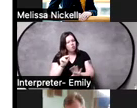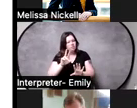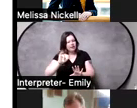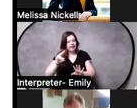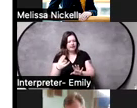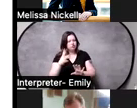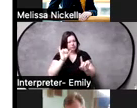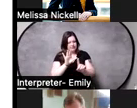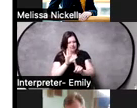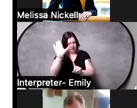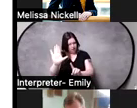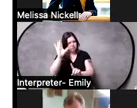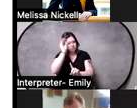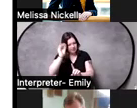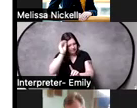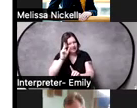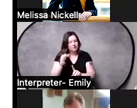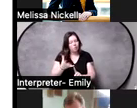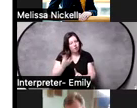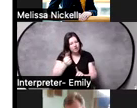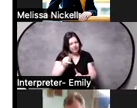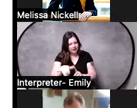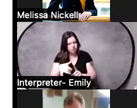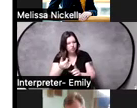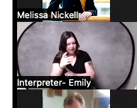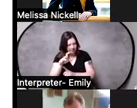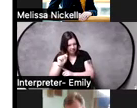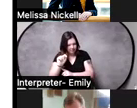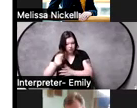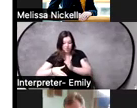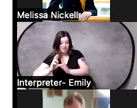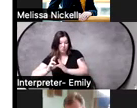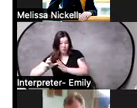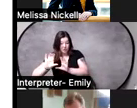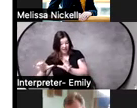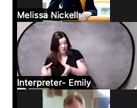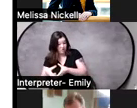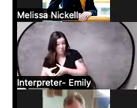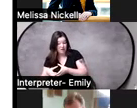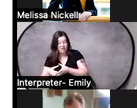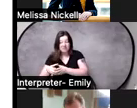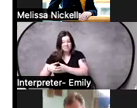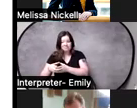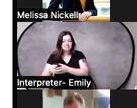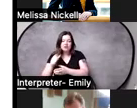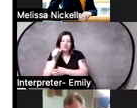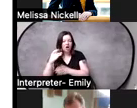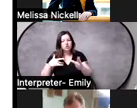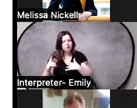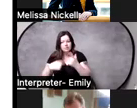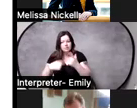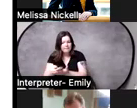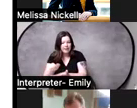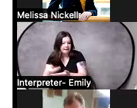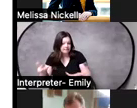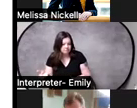or not they want to, fund that grant or not. Okay, but reviewers know that the funding climate is challenging. Reviewers are trying to